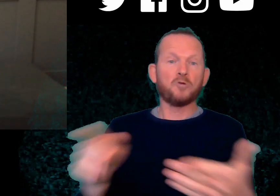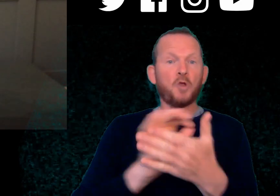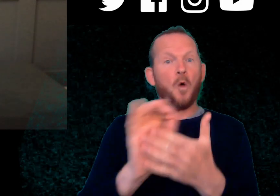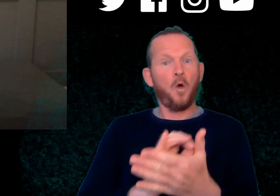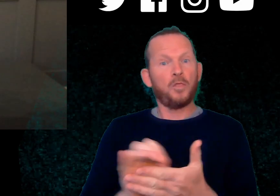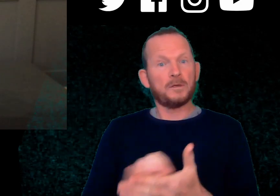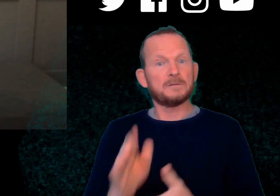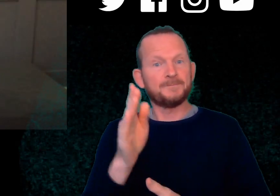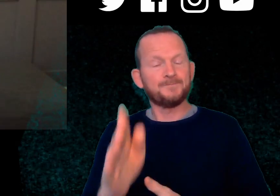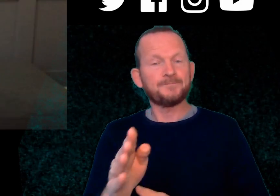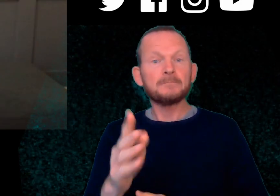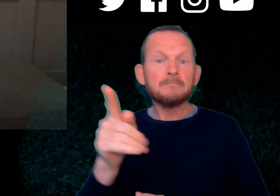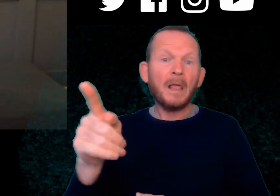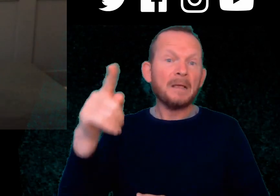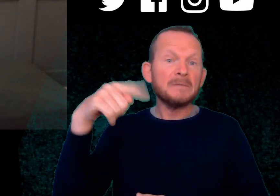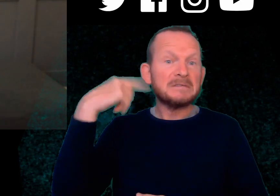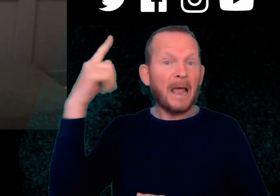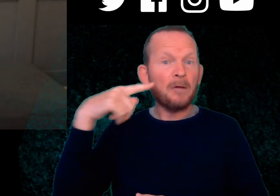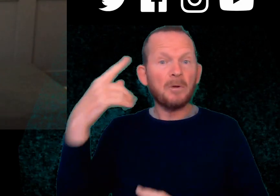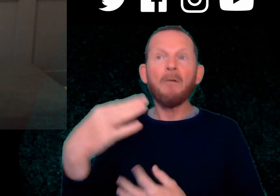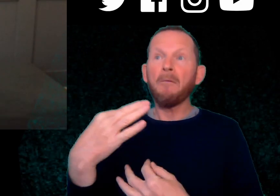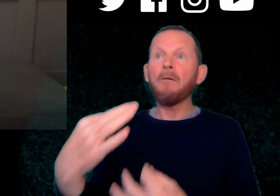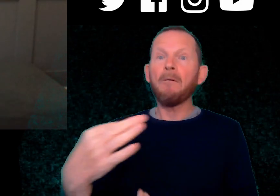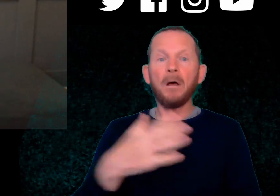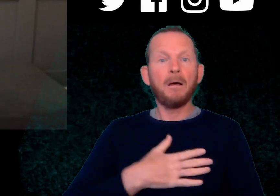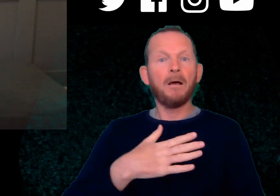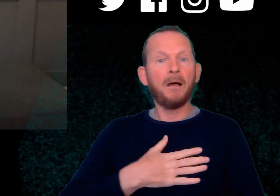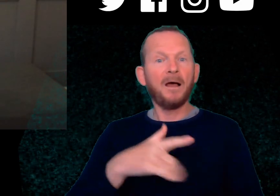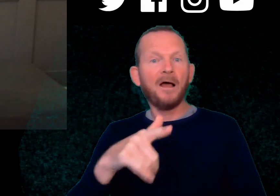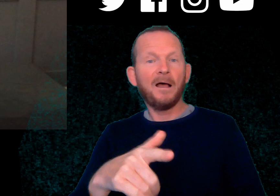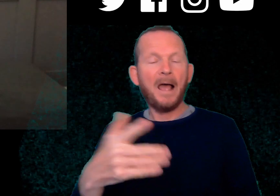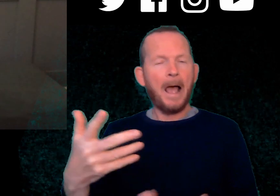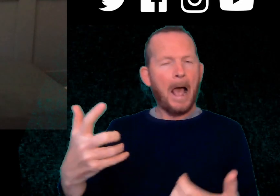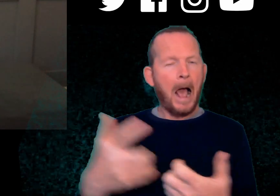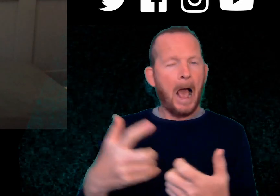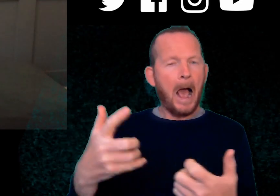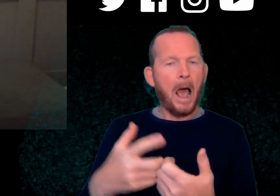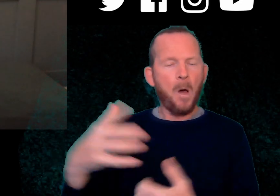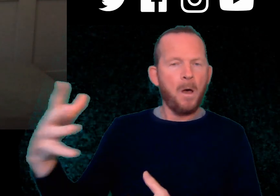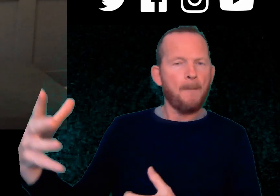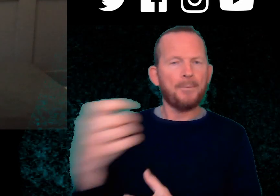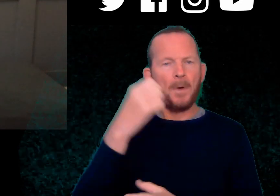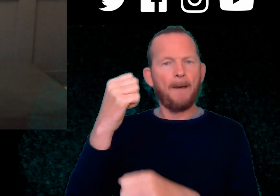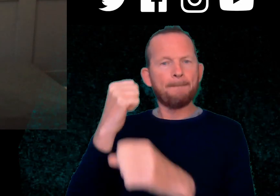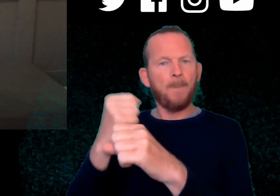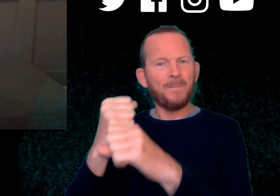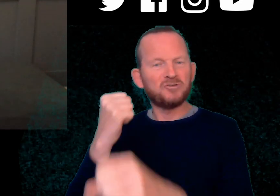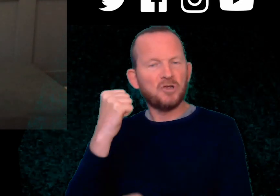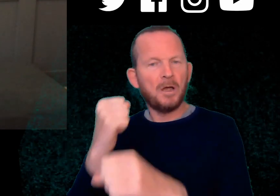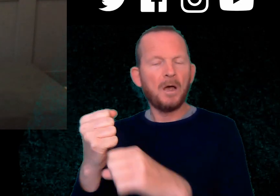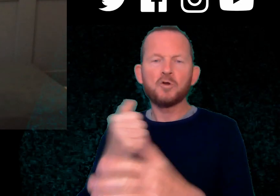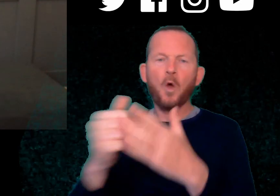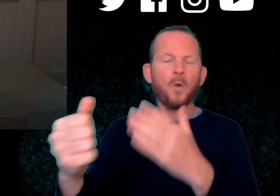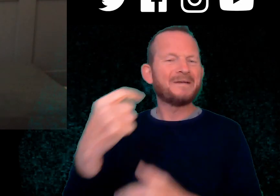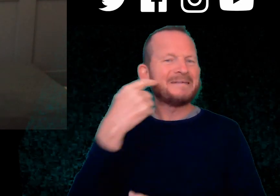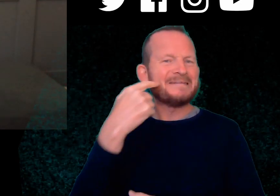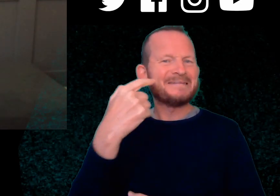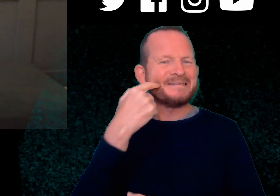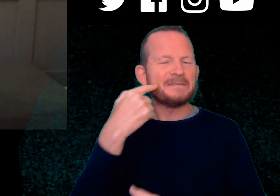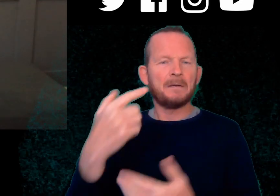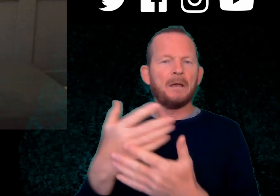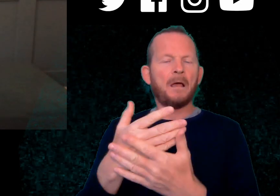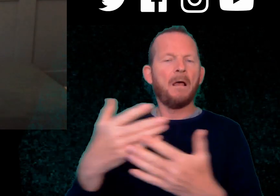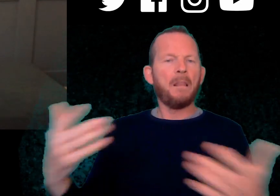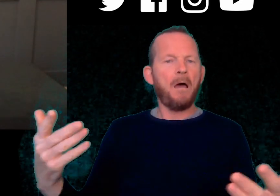authors will go down. Now that might sound quite appealing to some out there, so how do you go about getting a publisher? Well, it's not always that easy because a lot